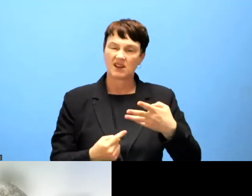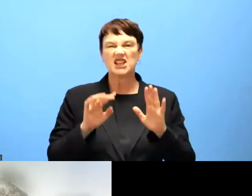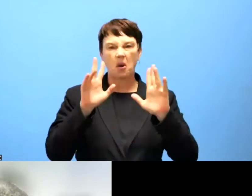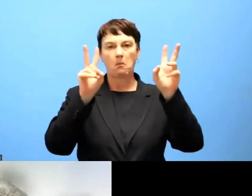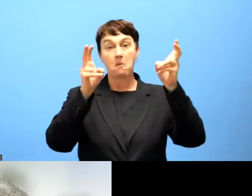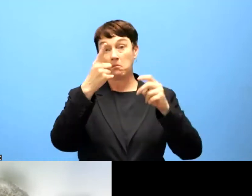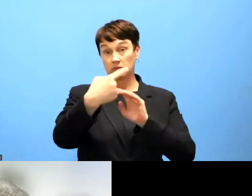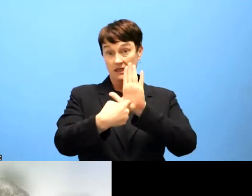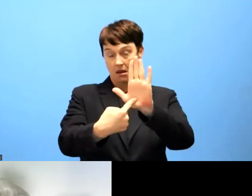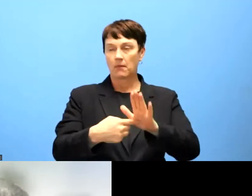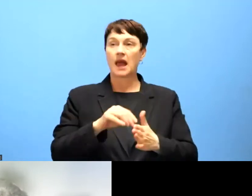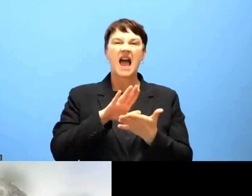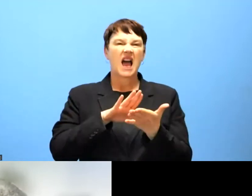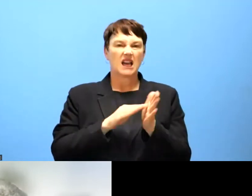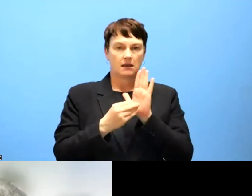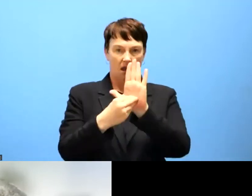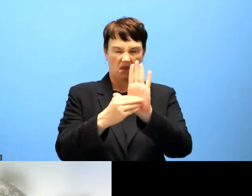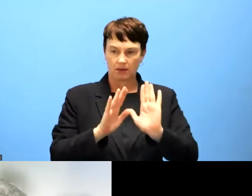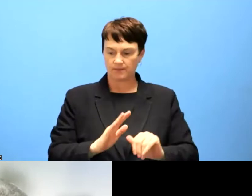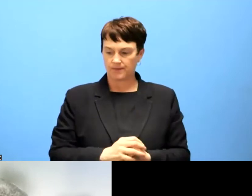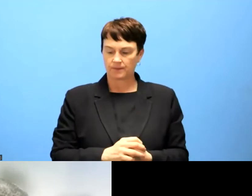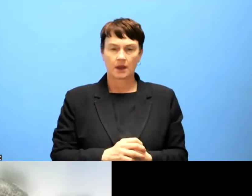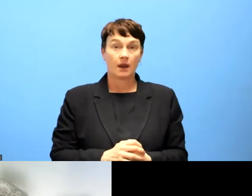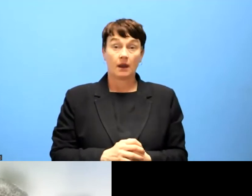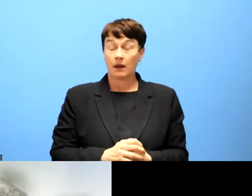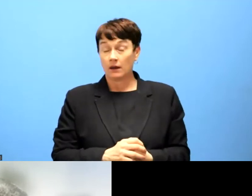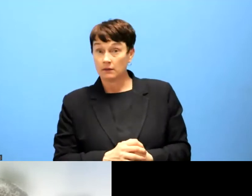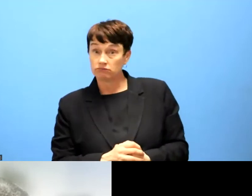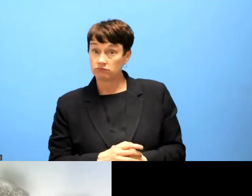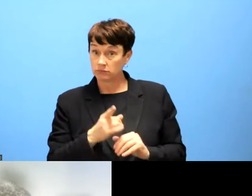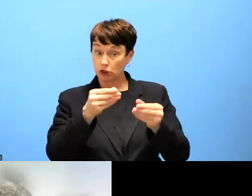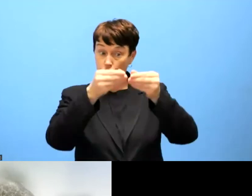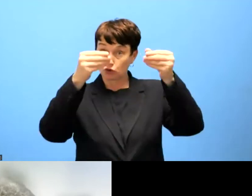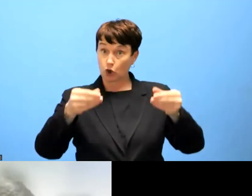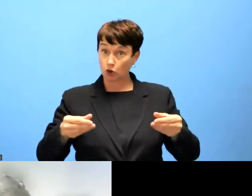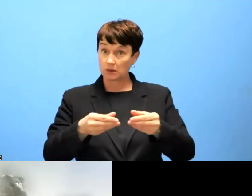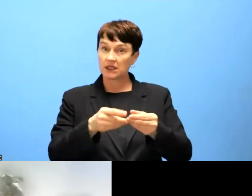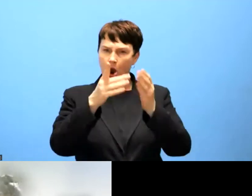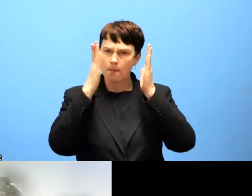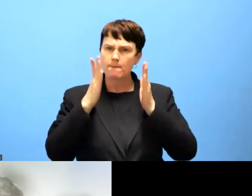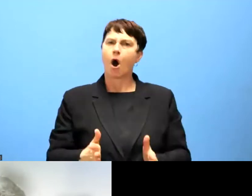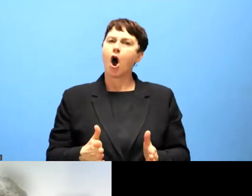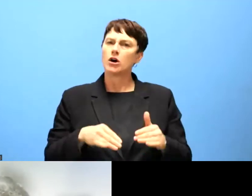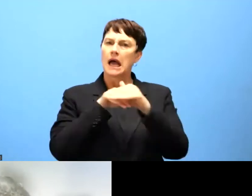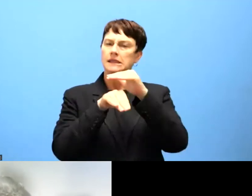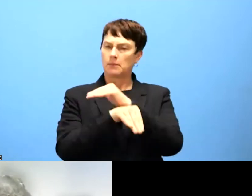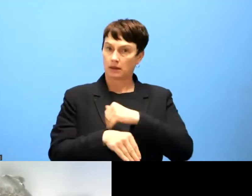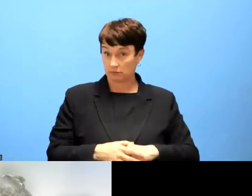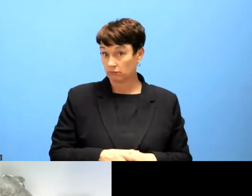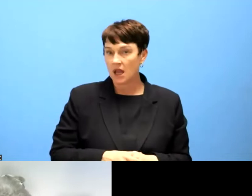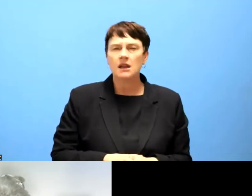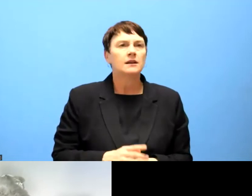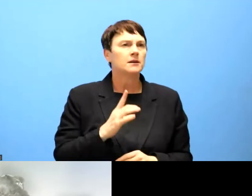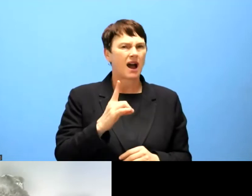we don't want to include how the technique behind, because the technique behind is depending on whatever, on the